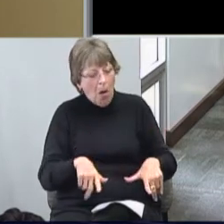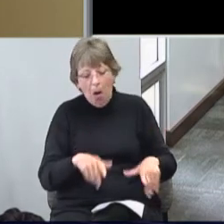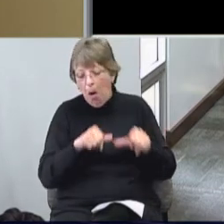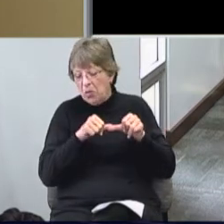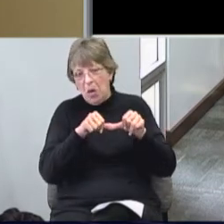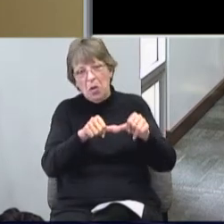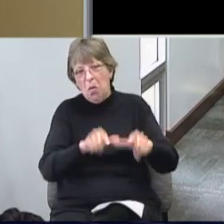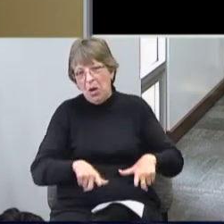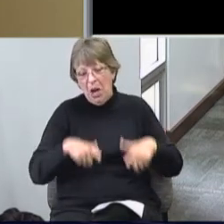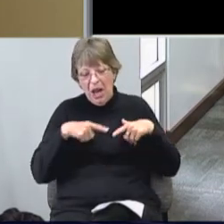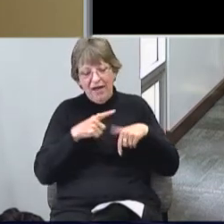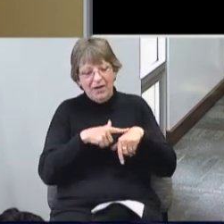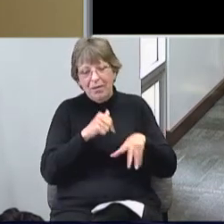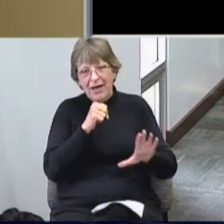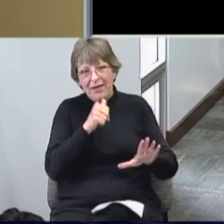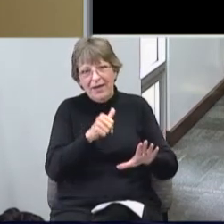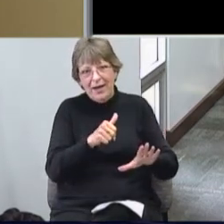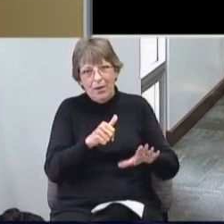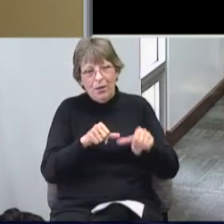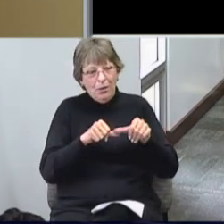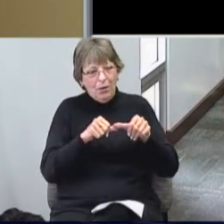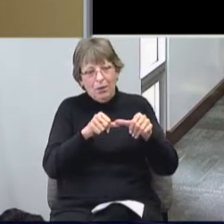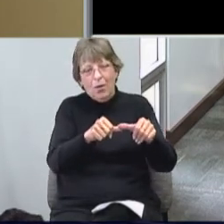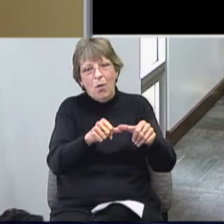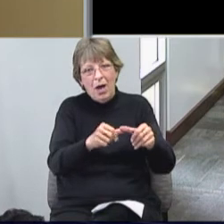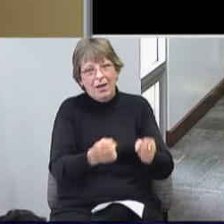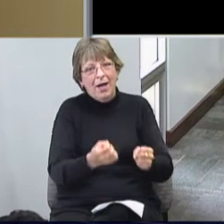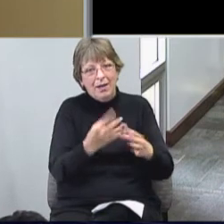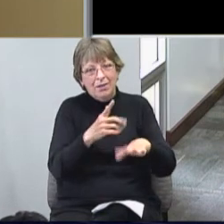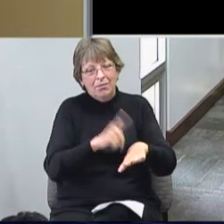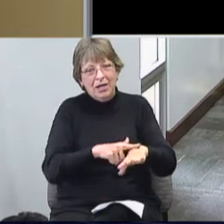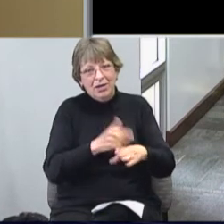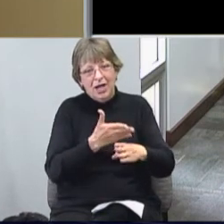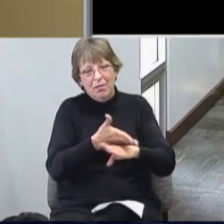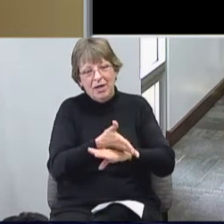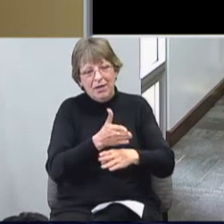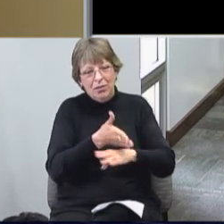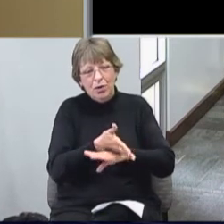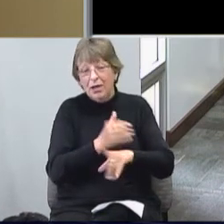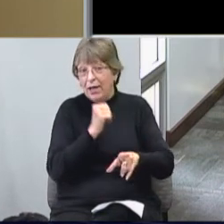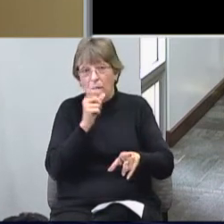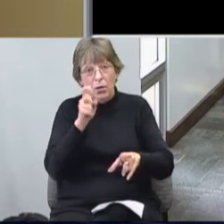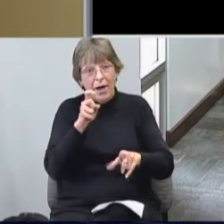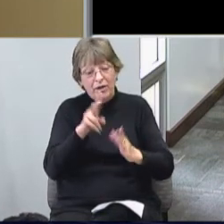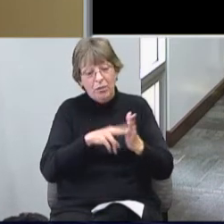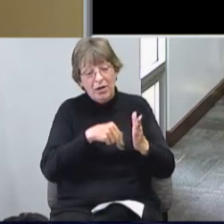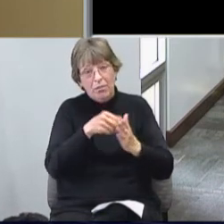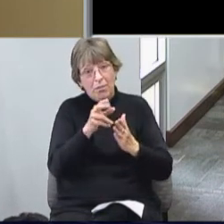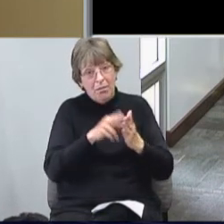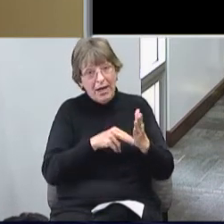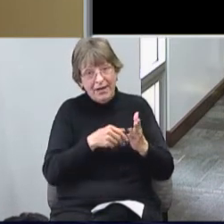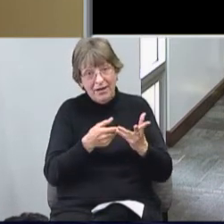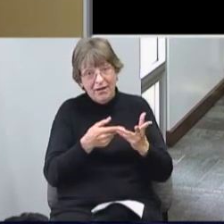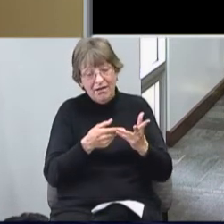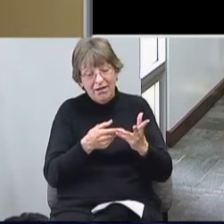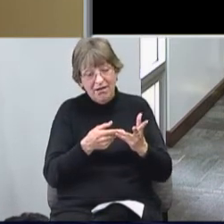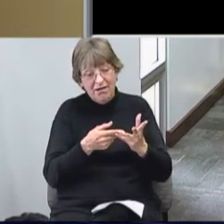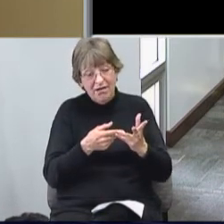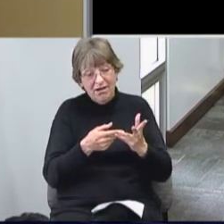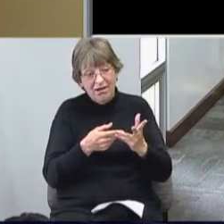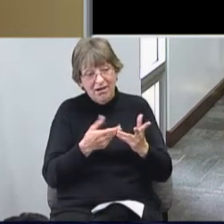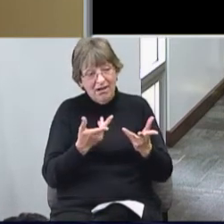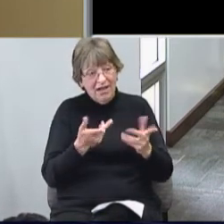lifetime, they don't last as long as wood. They don't have to be painted, and you really can't paint them. Just like